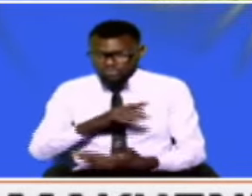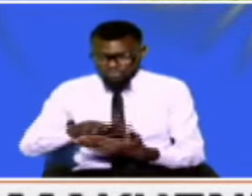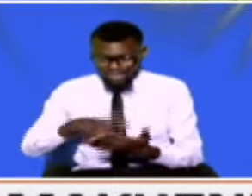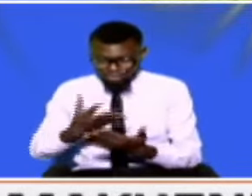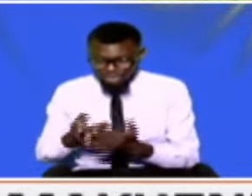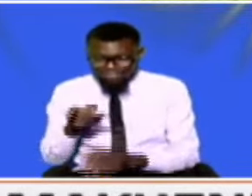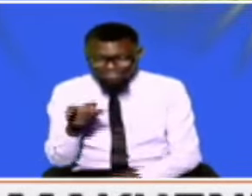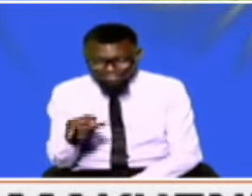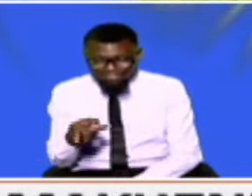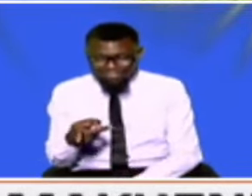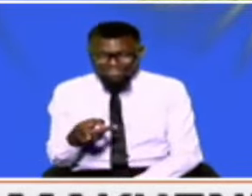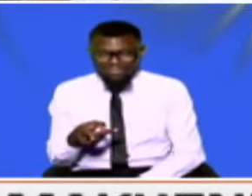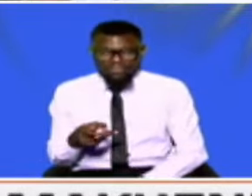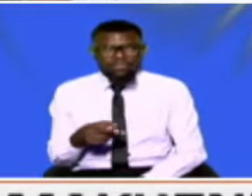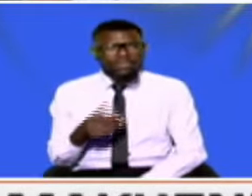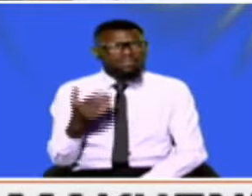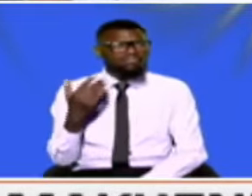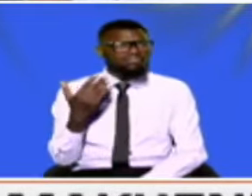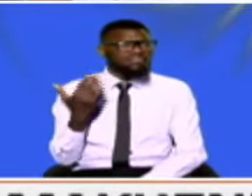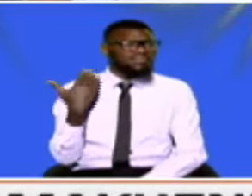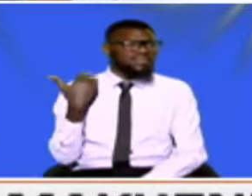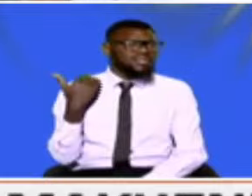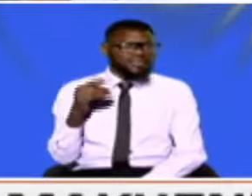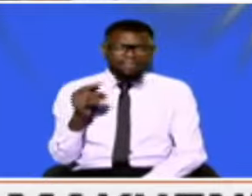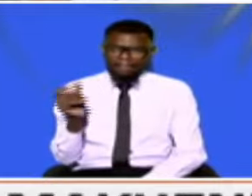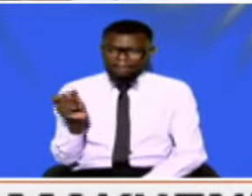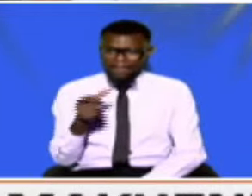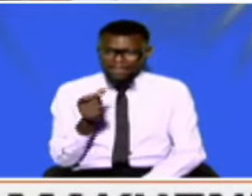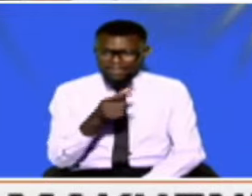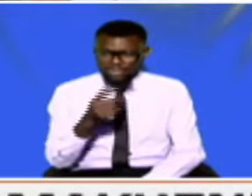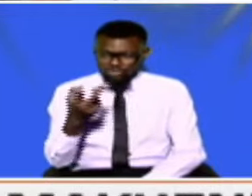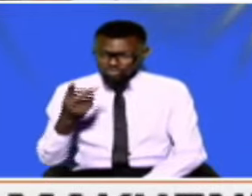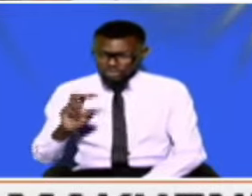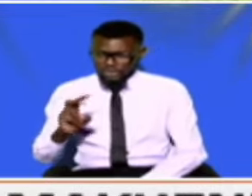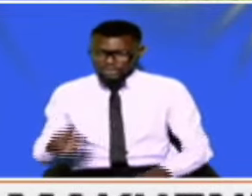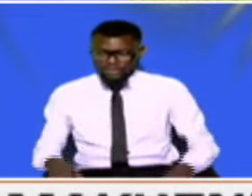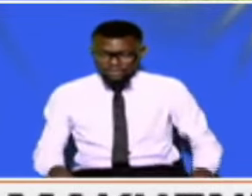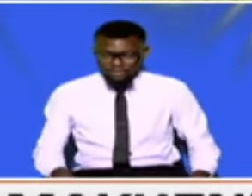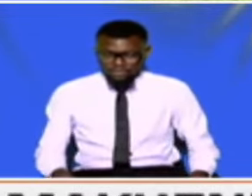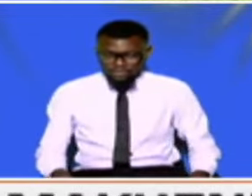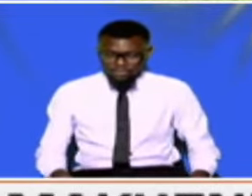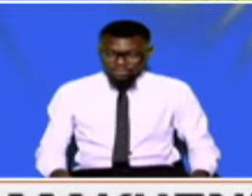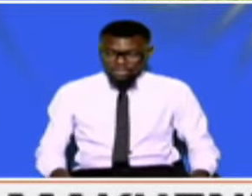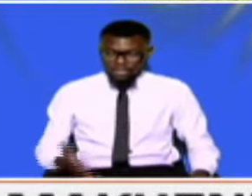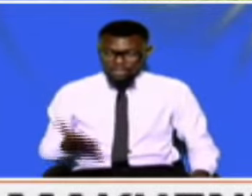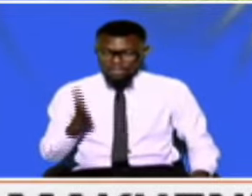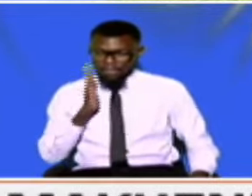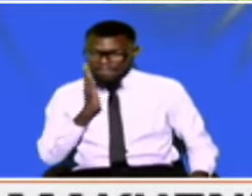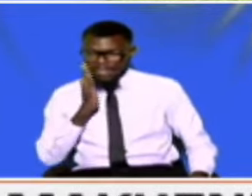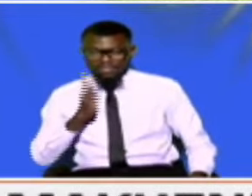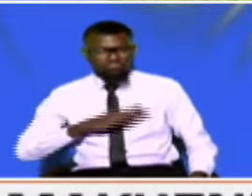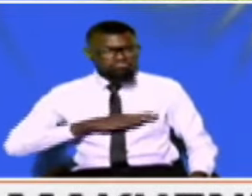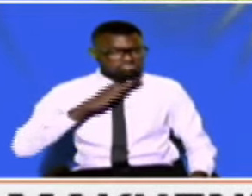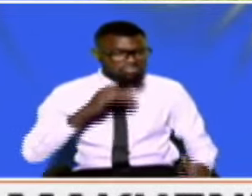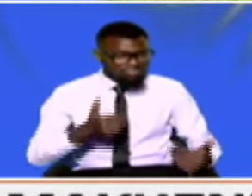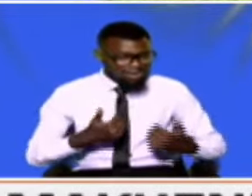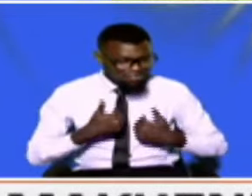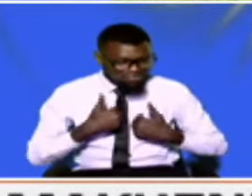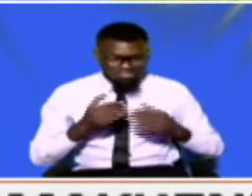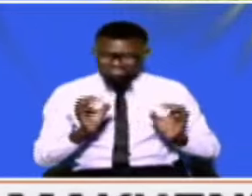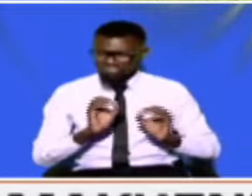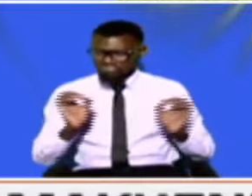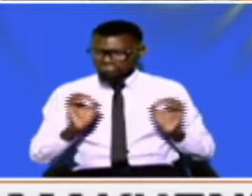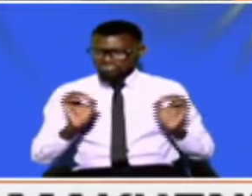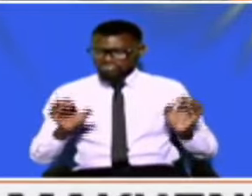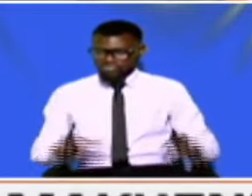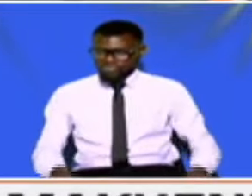like 20 months, they have not gotten any maternal deaths. And